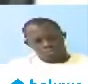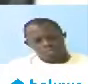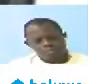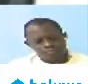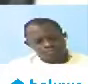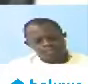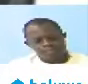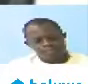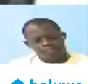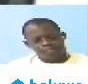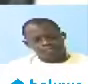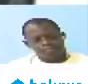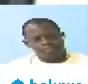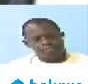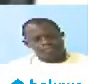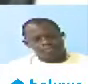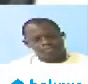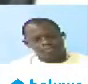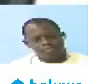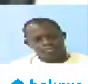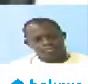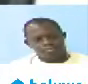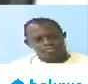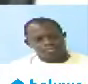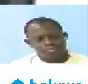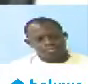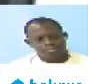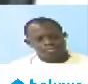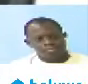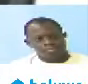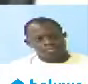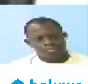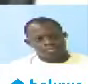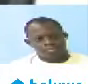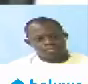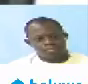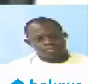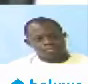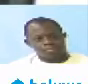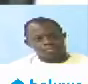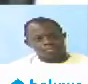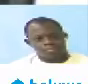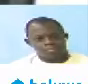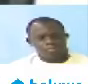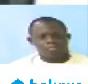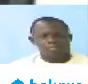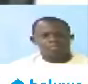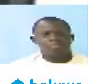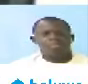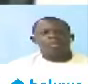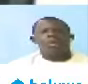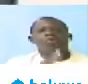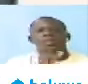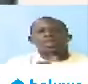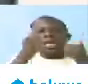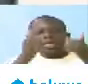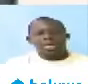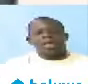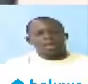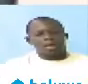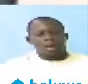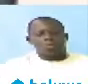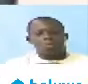la mual karun tariku anu politiko la karola beri ada jebag. Bahan ini kami silang ngada. Waktu menebar Liberia. And Mr. Chair, I also